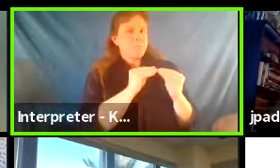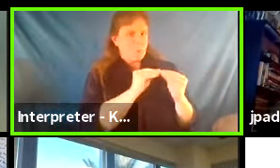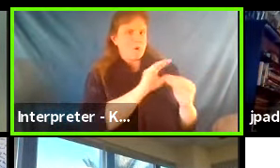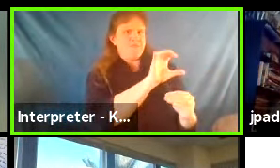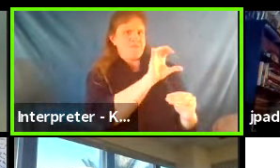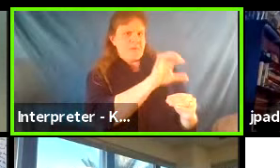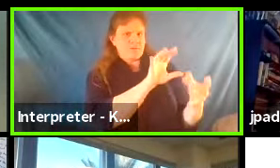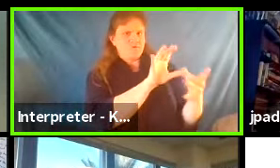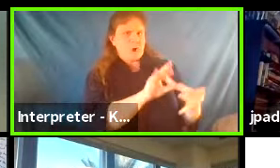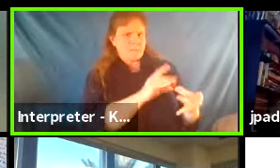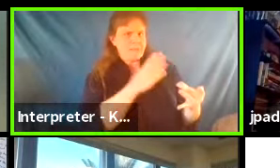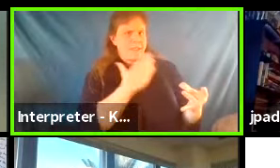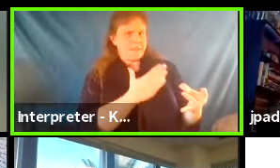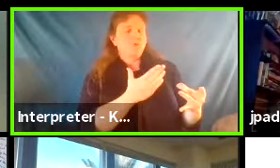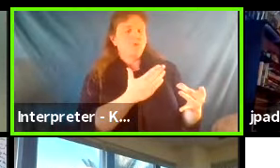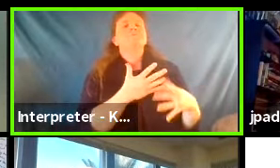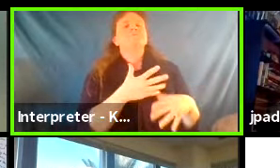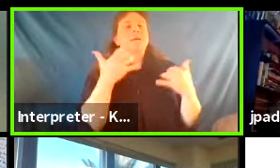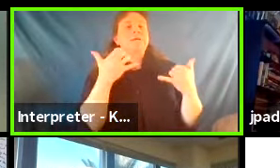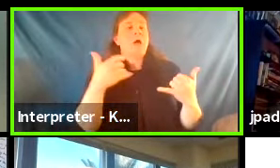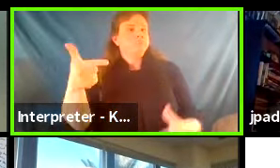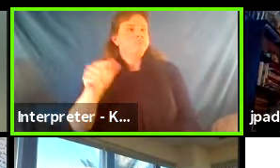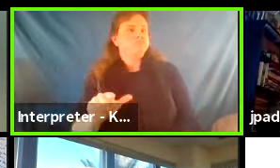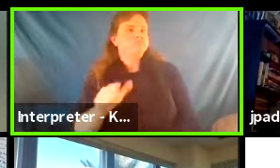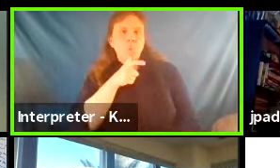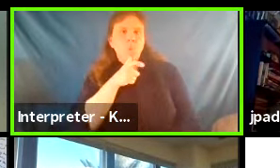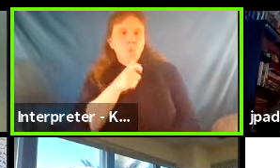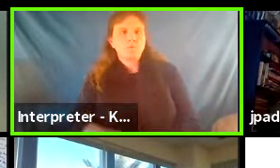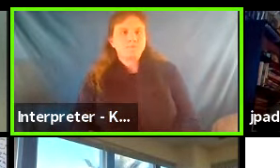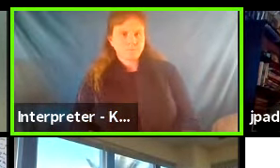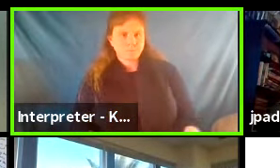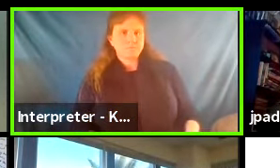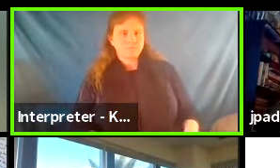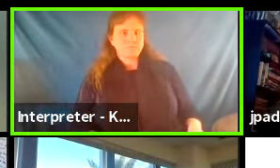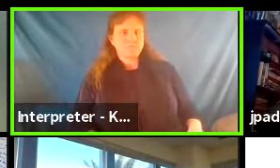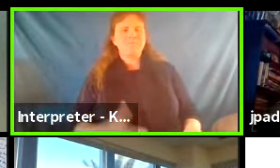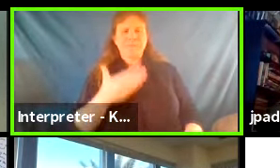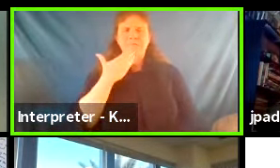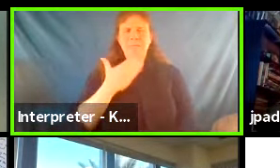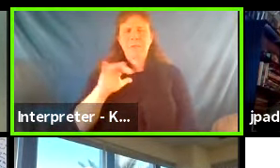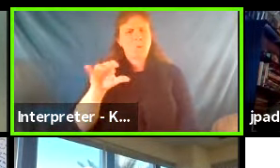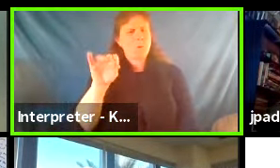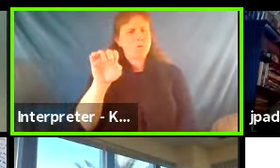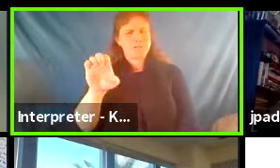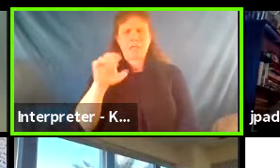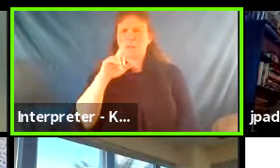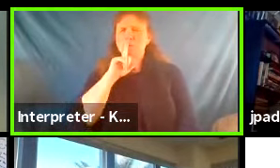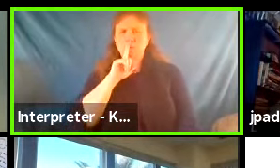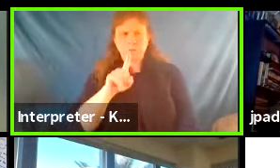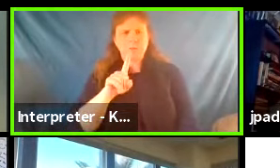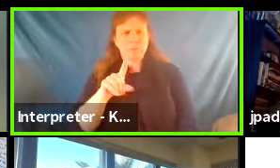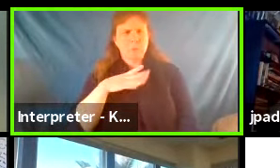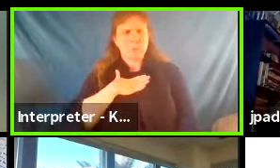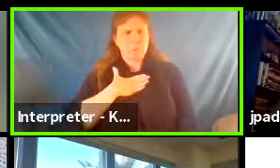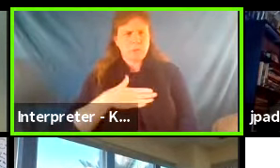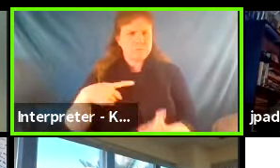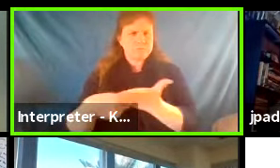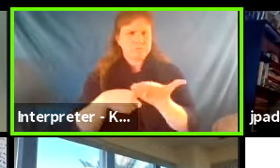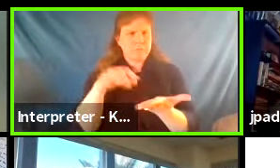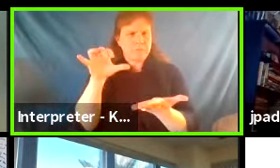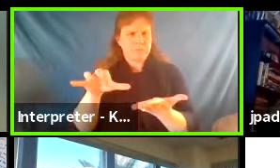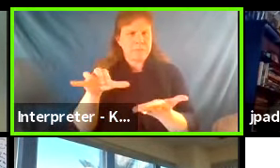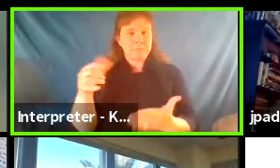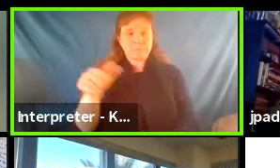in the queue? Yeah, thank you, Jose, for being so articulate about these issues. Diana?